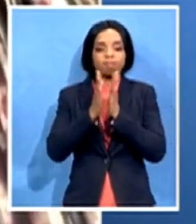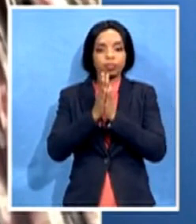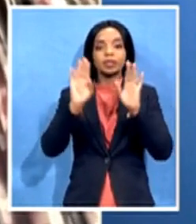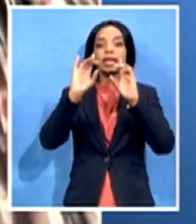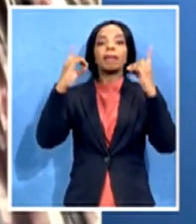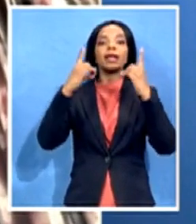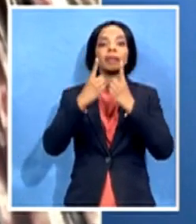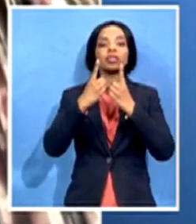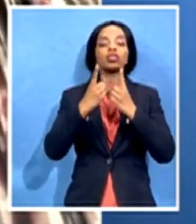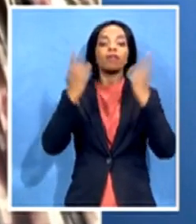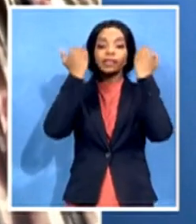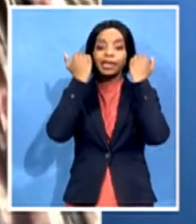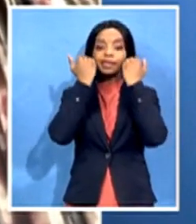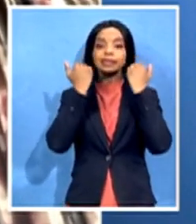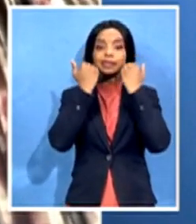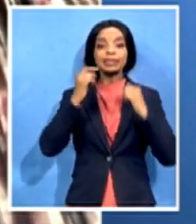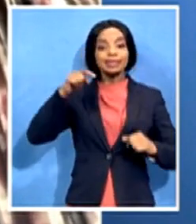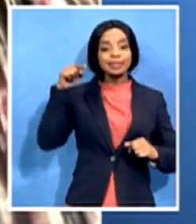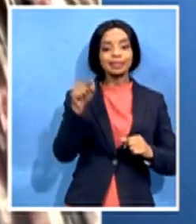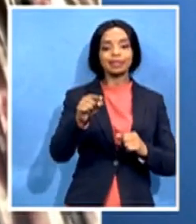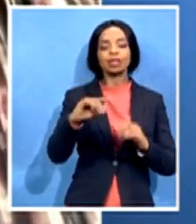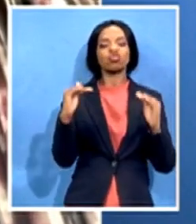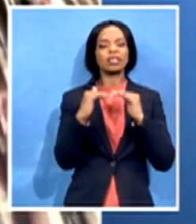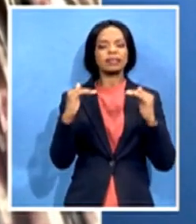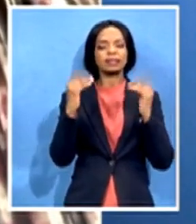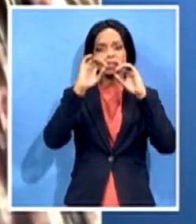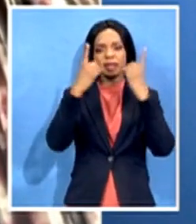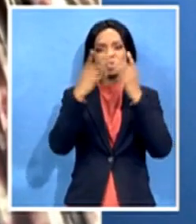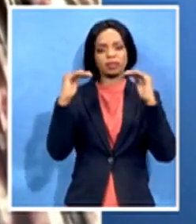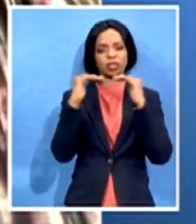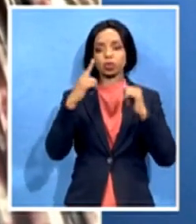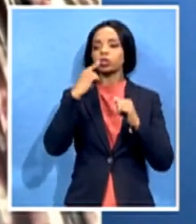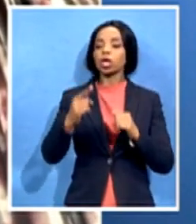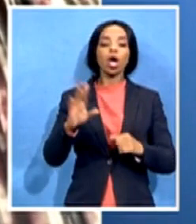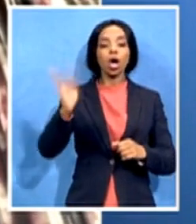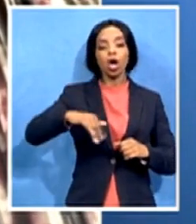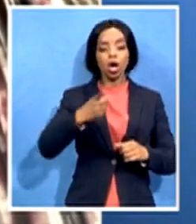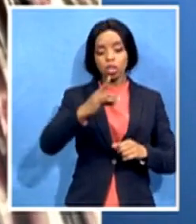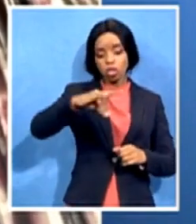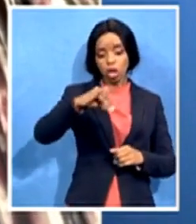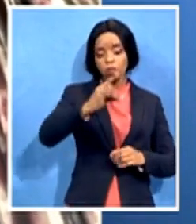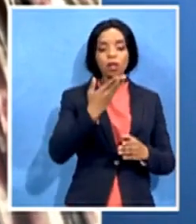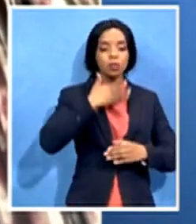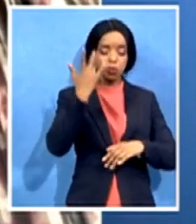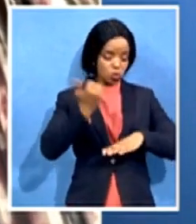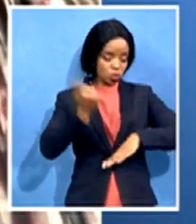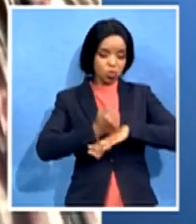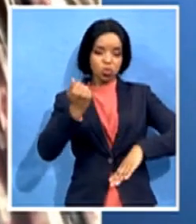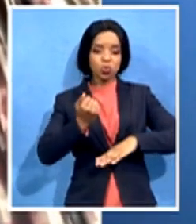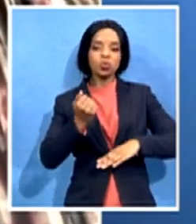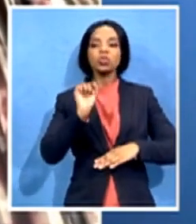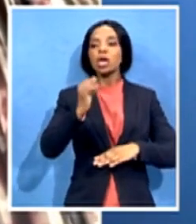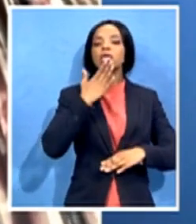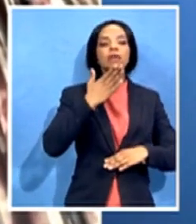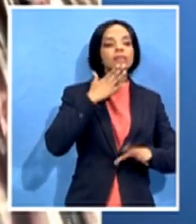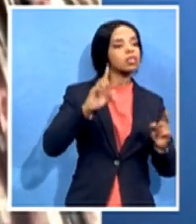has not been branded, that the case must be thrown out because of that. These thieves, they know that excuse, and they